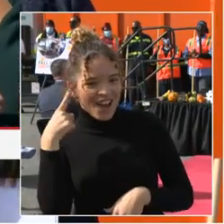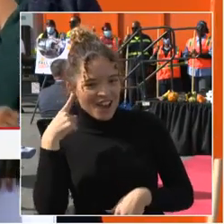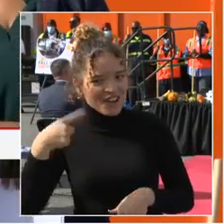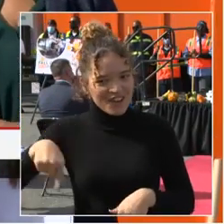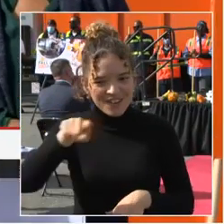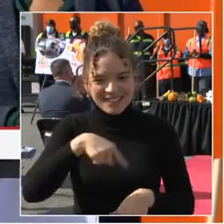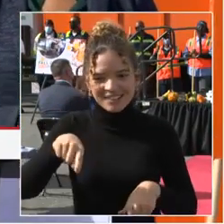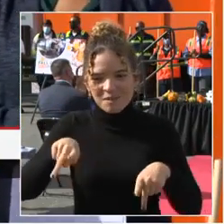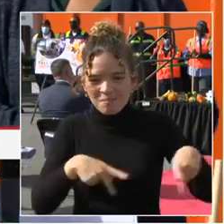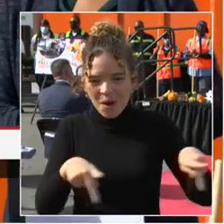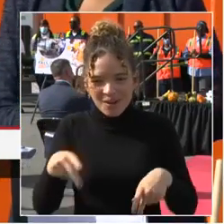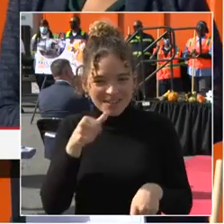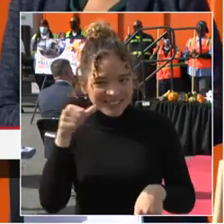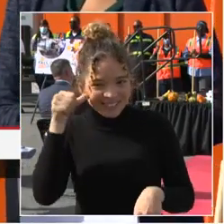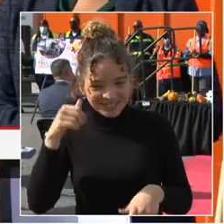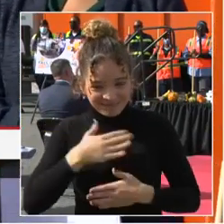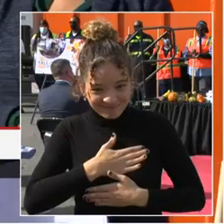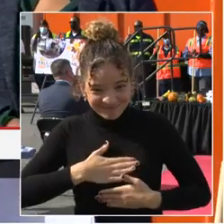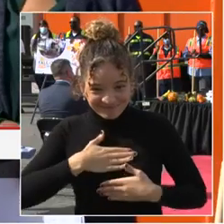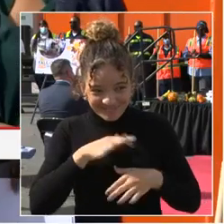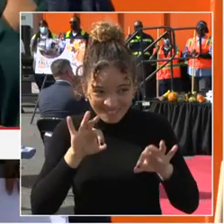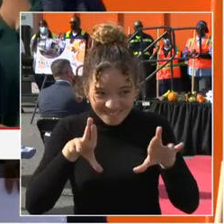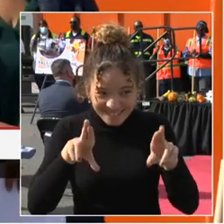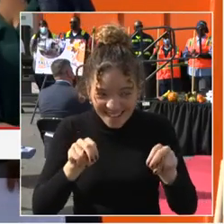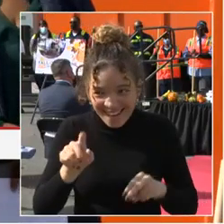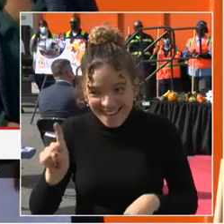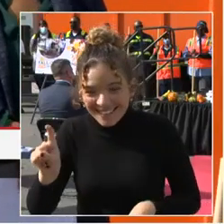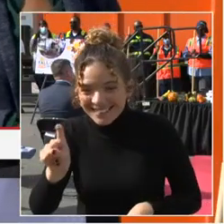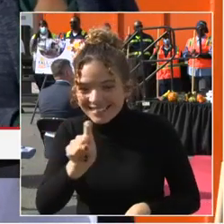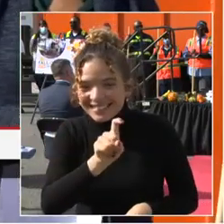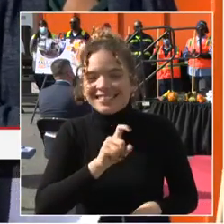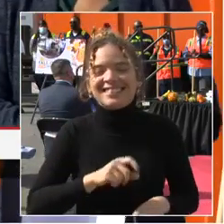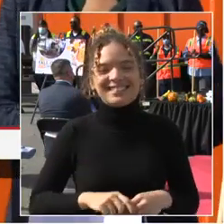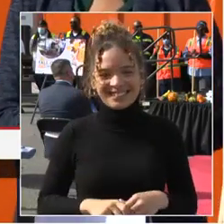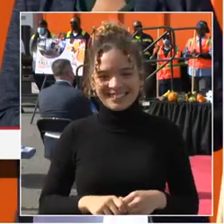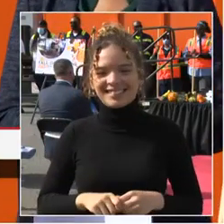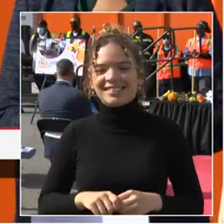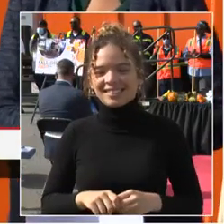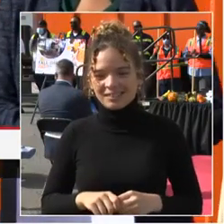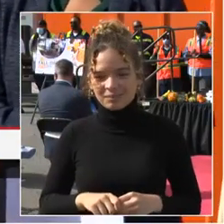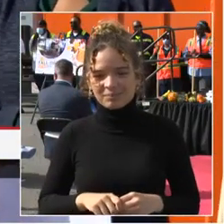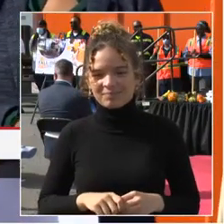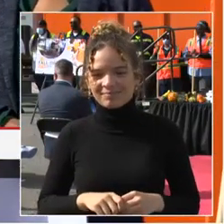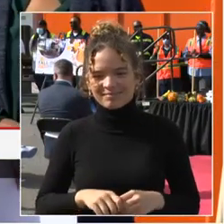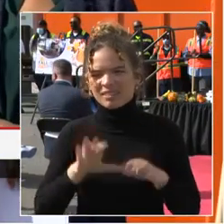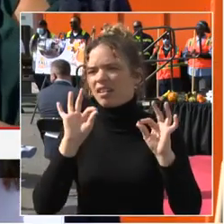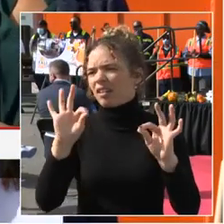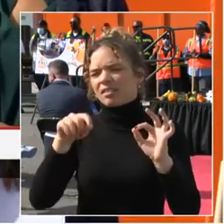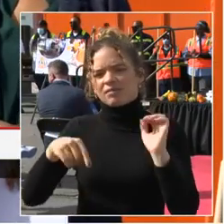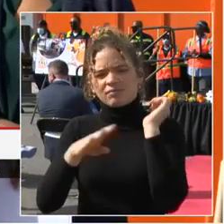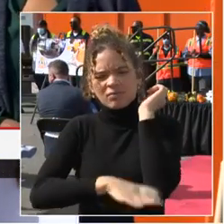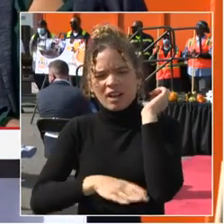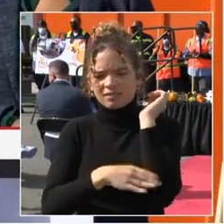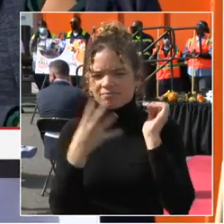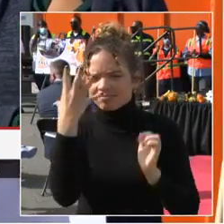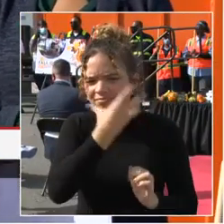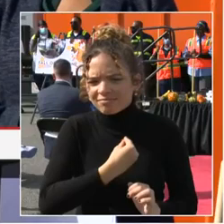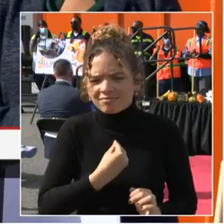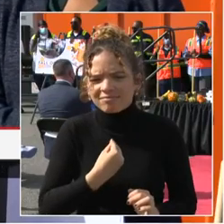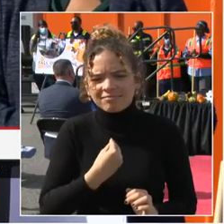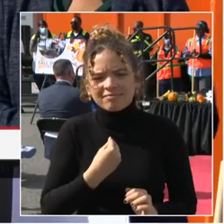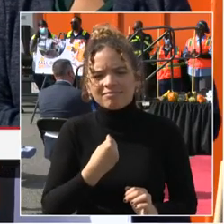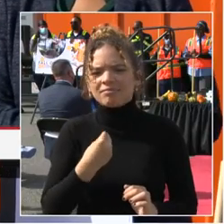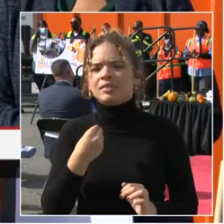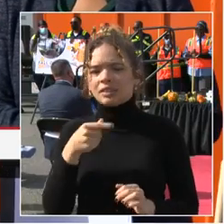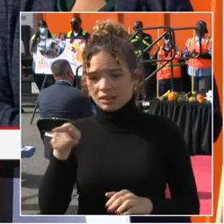of the leaves changing from green to a brilliant orange and bright red. When those leaves fall to the ground, it's